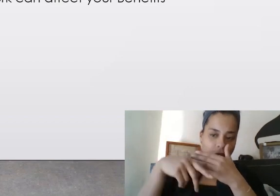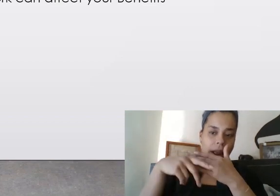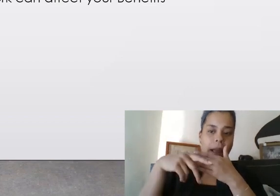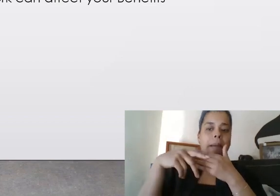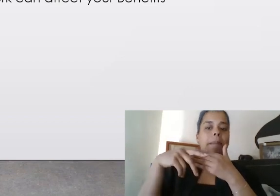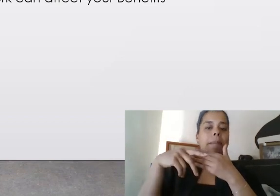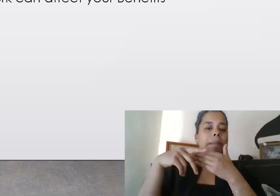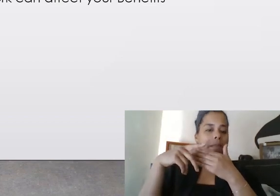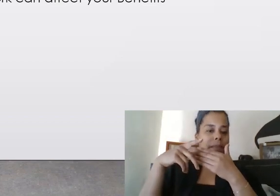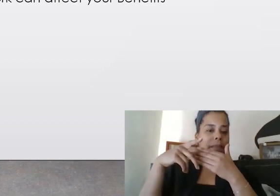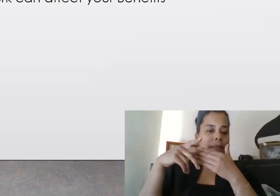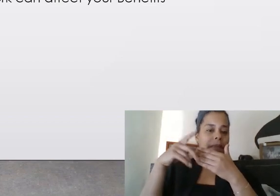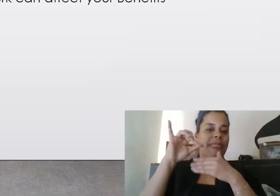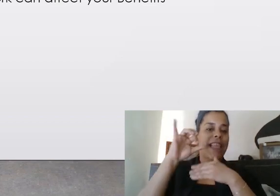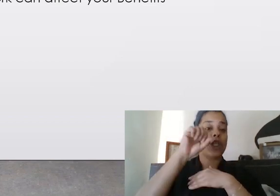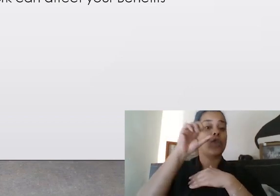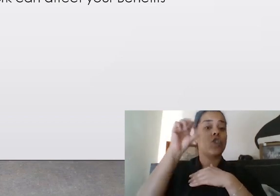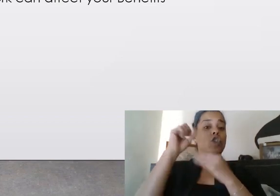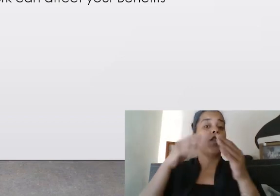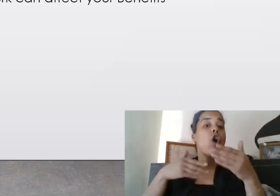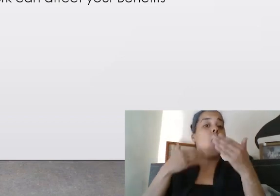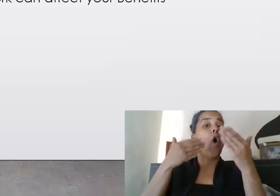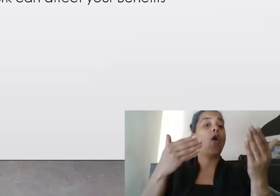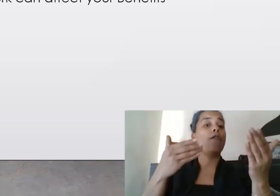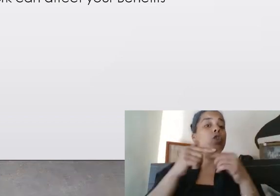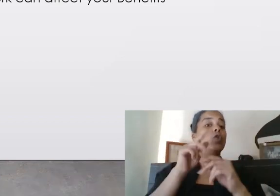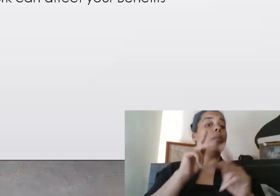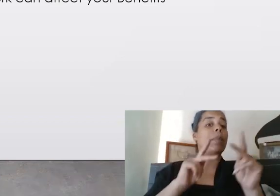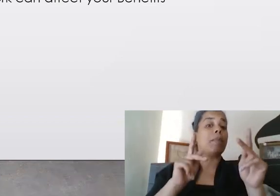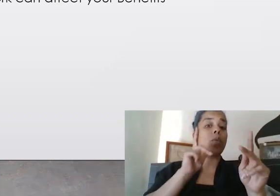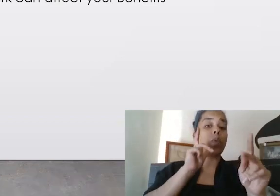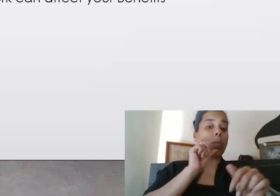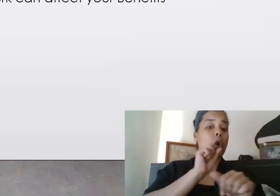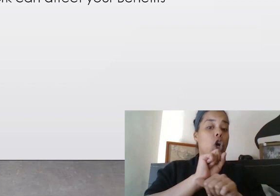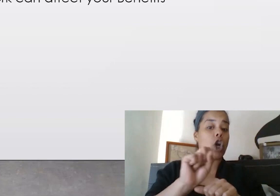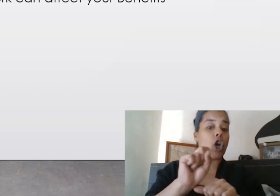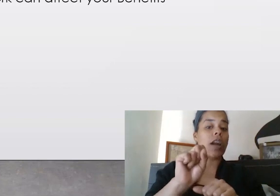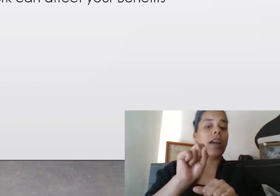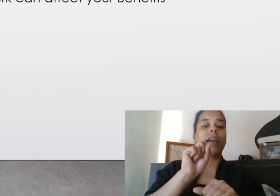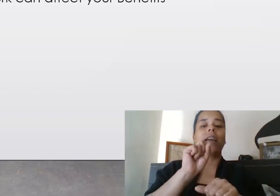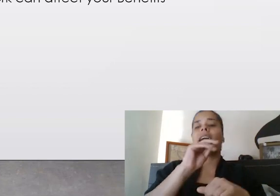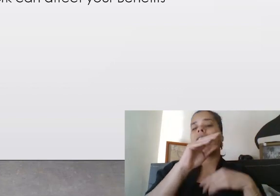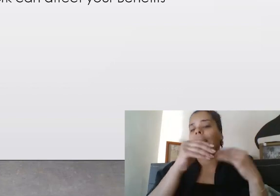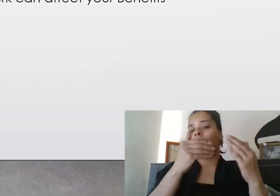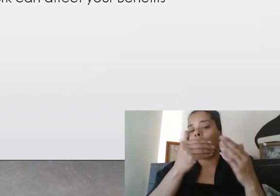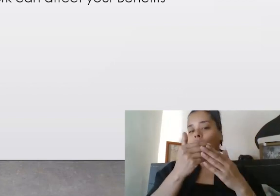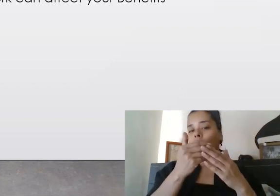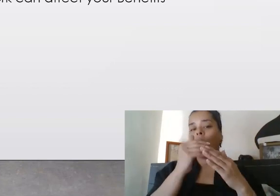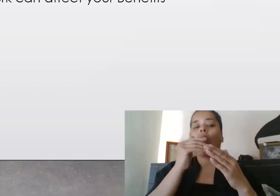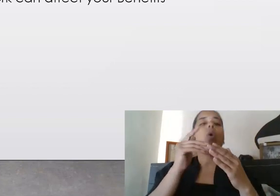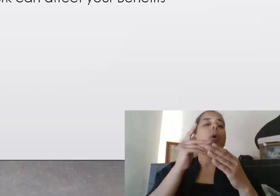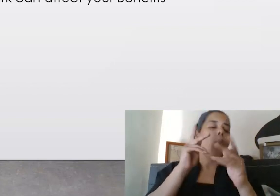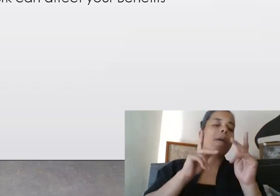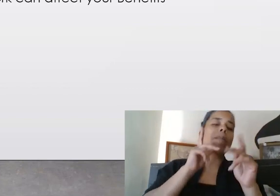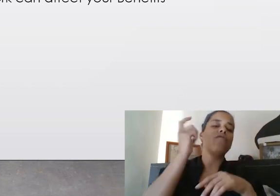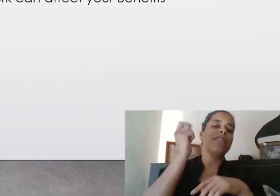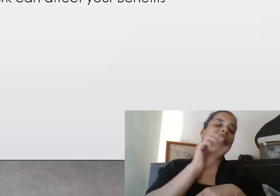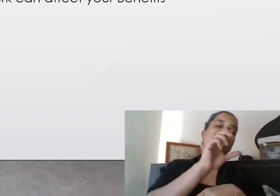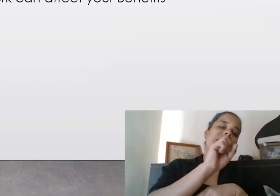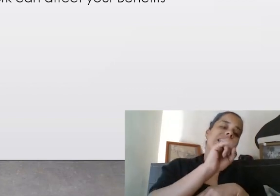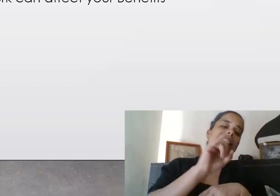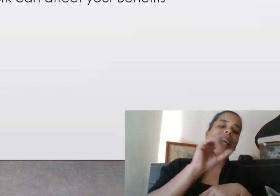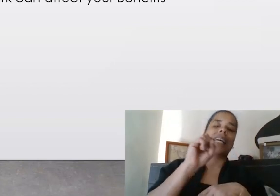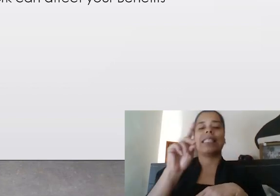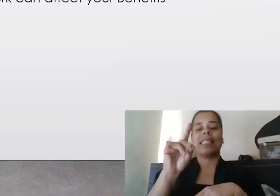programs that Social Security offers to individuals who are working and are receiving SSI and SSDI. And if you want to